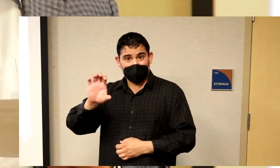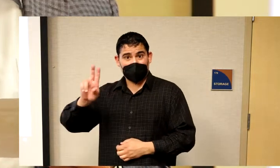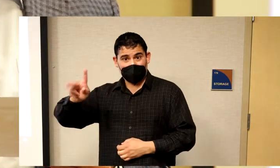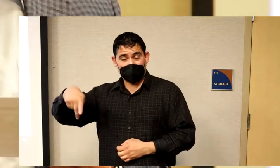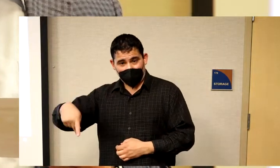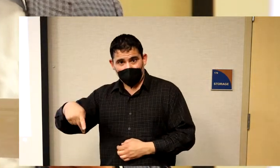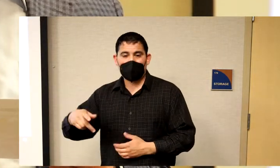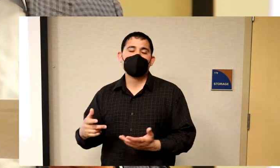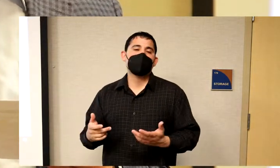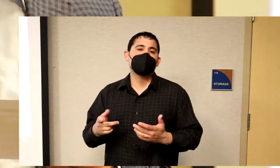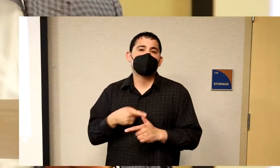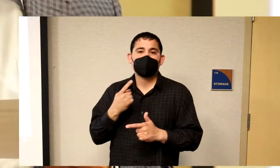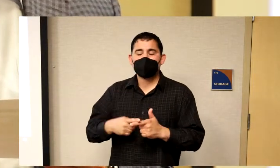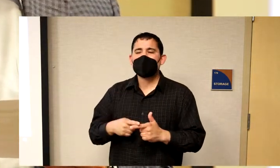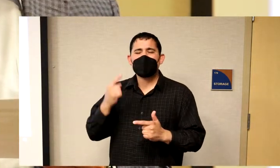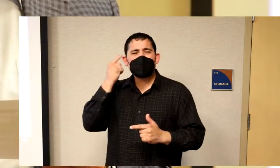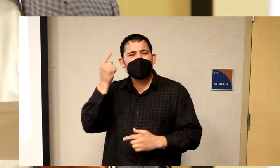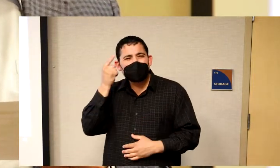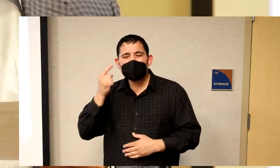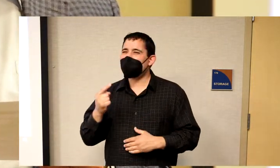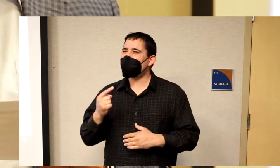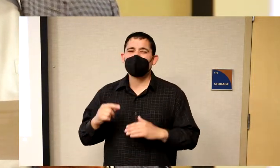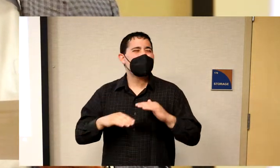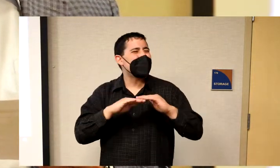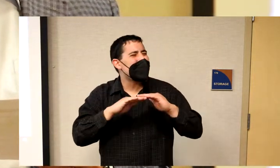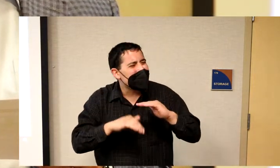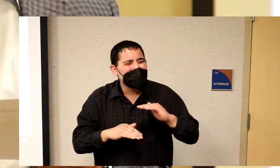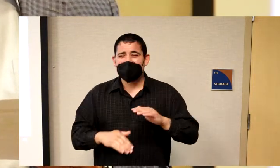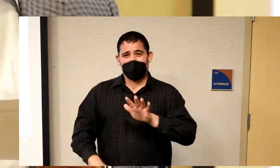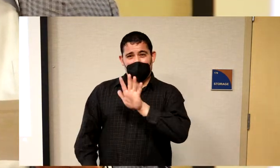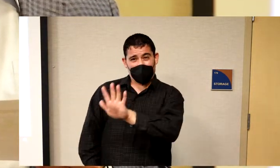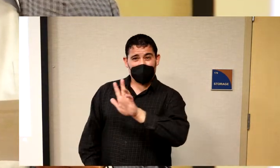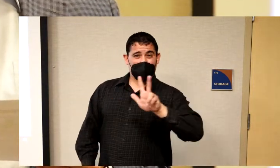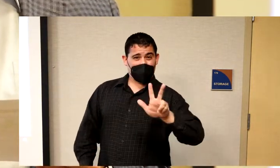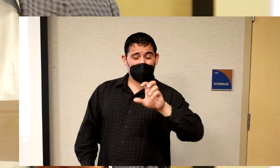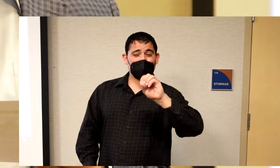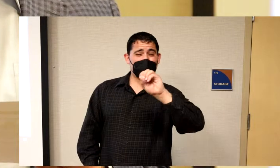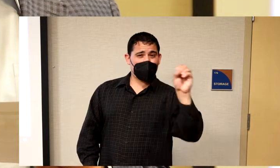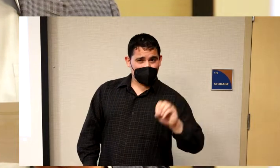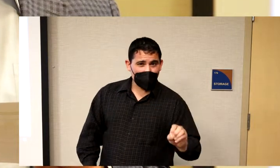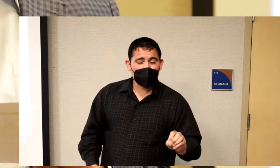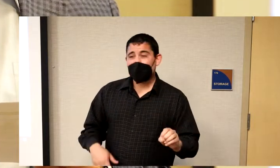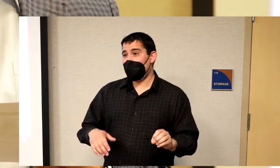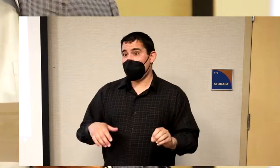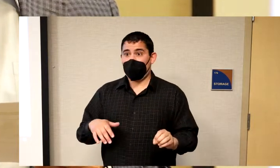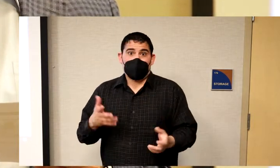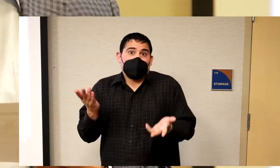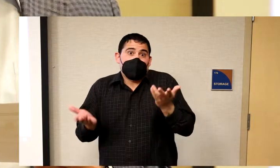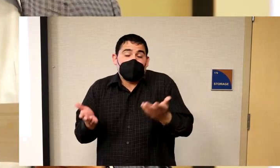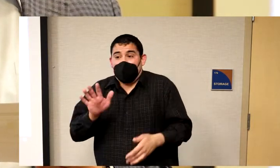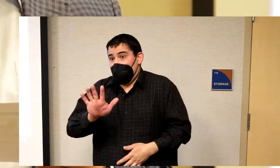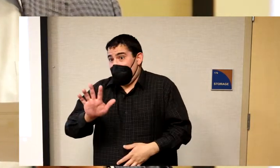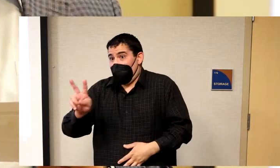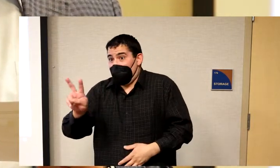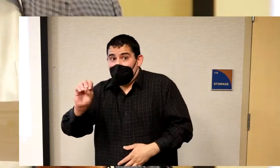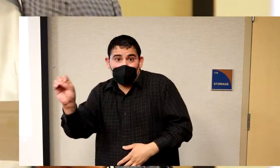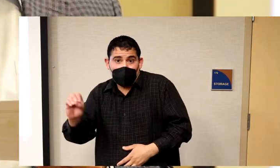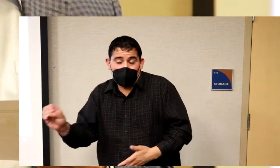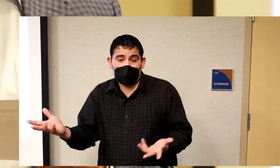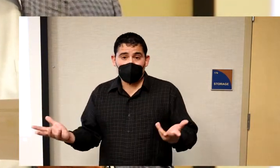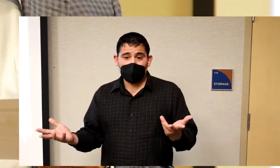at least 53%. I would go 57%. You've got the room to move. You're changing the maps